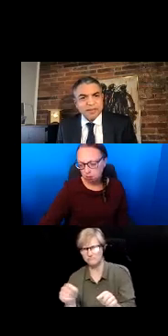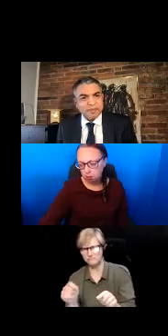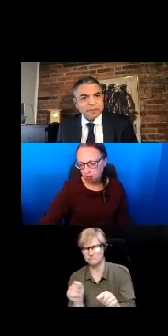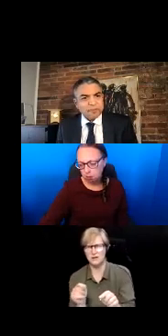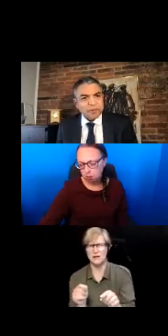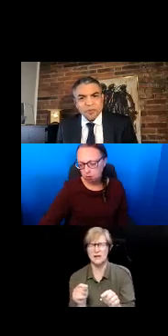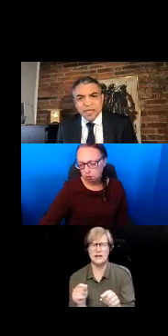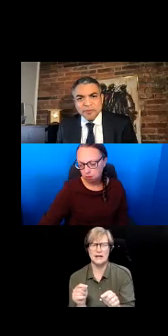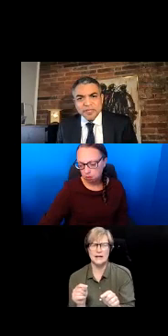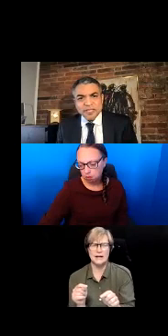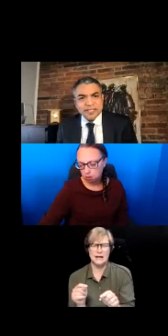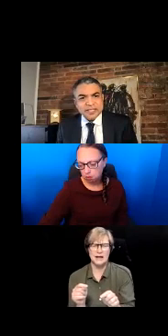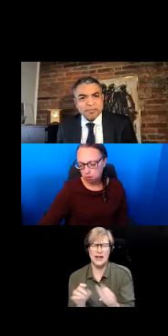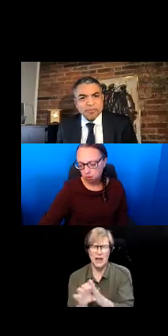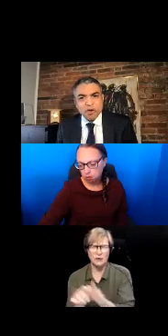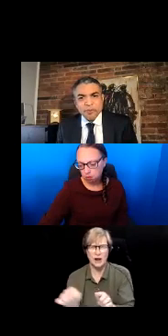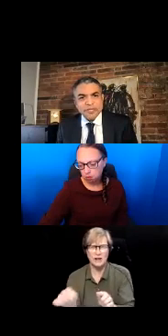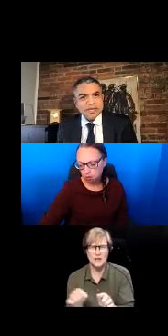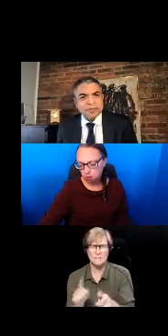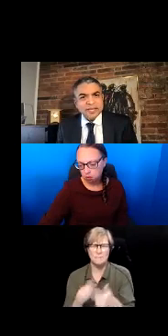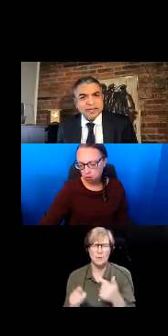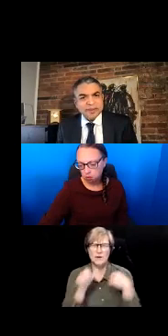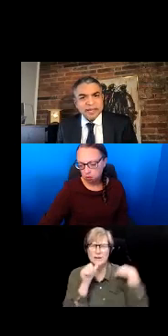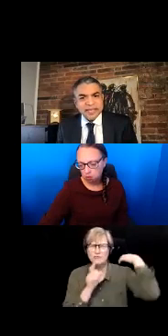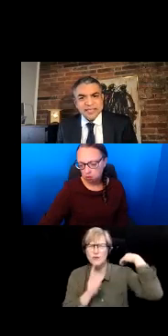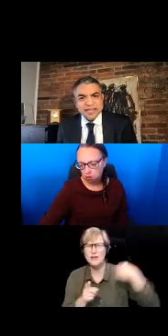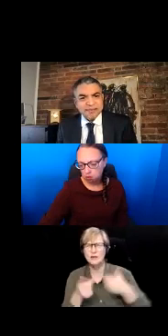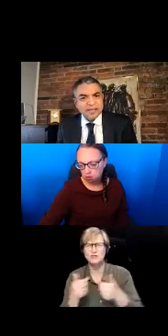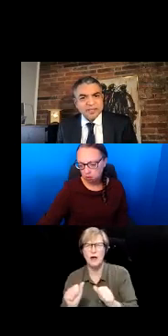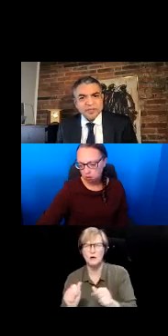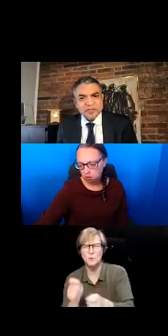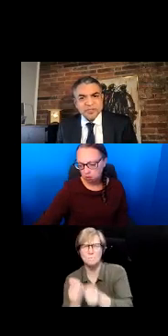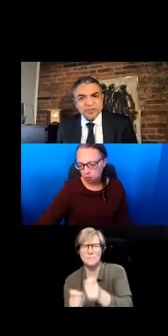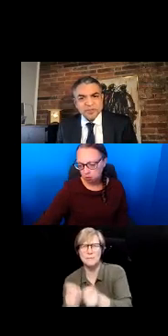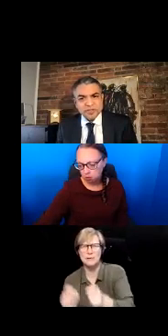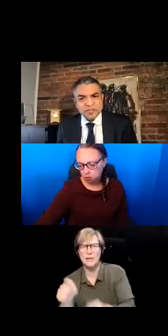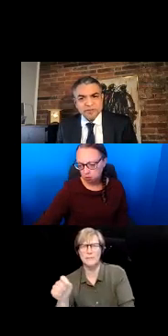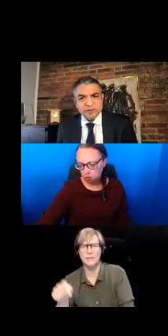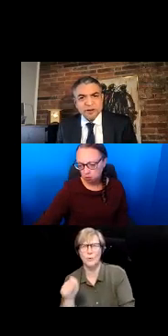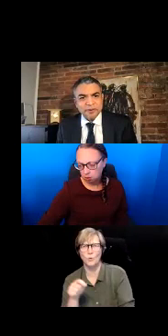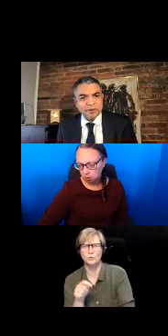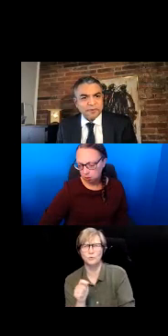bit, but we haven't really done anything to probe or manipulate at that time those